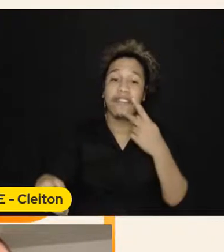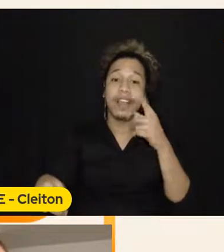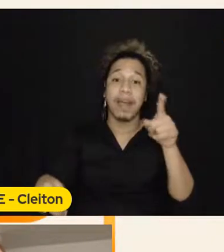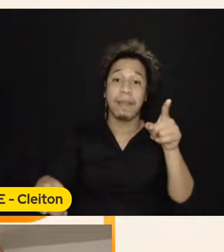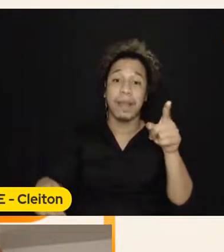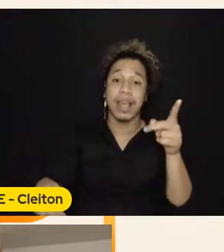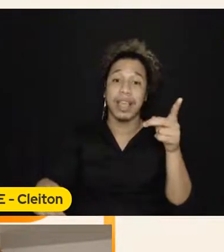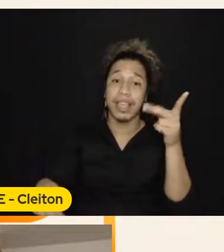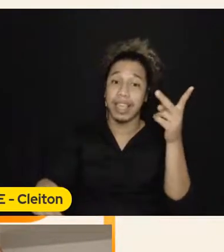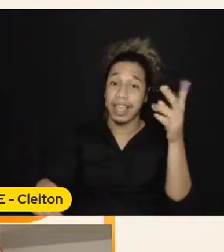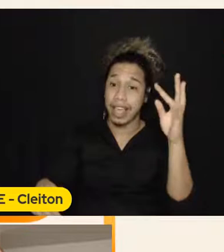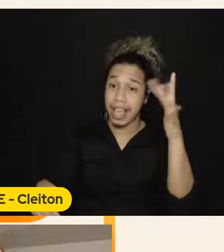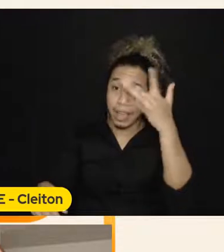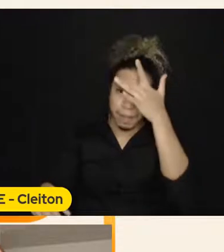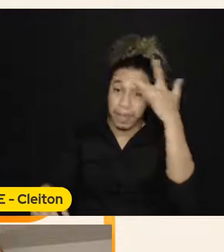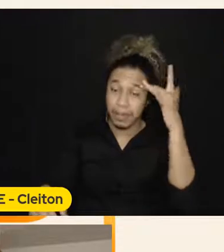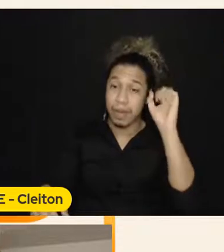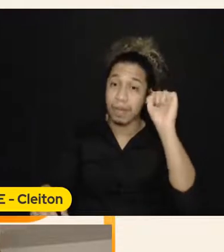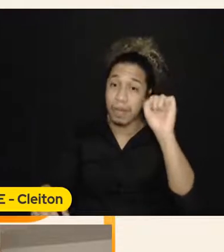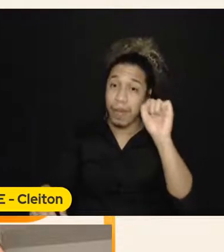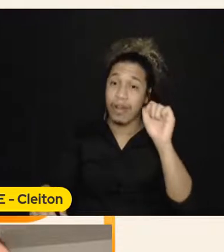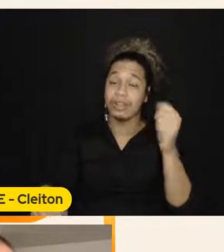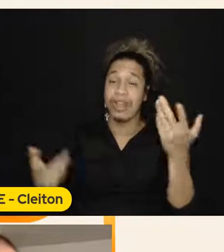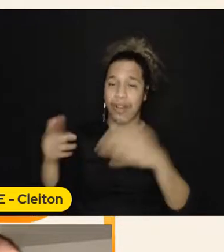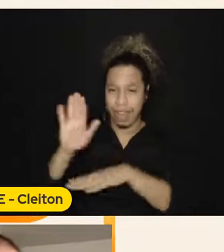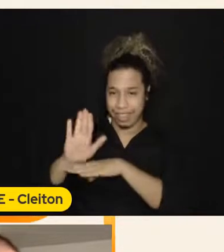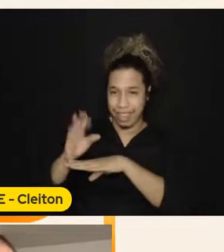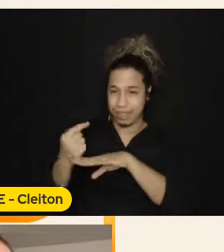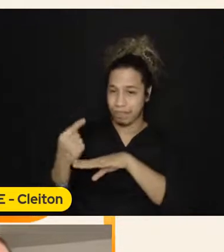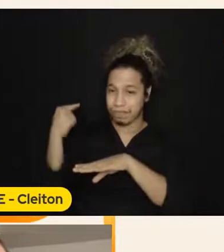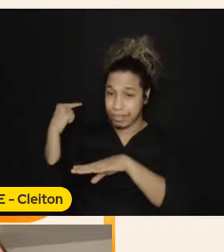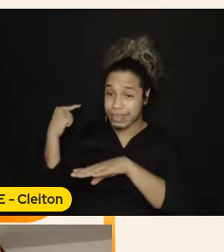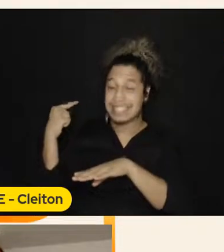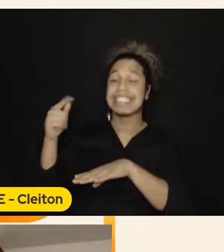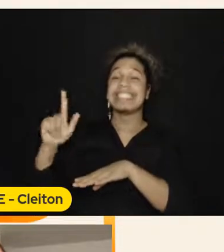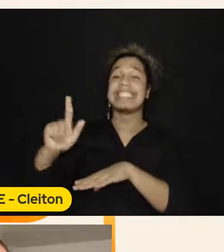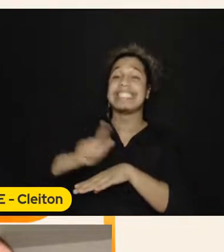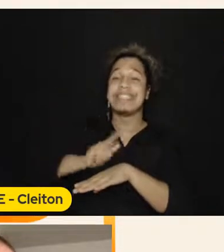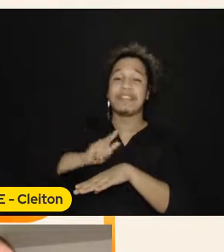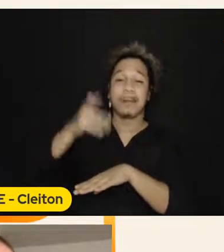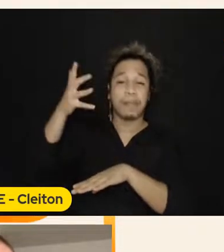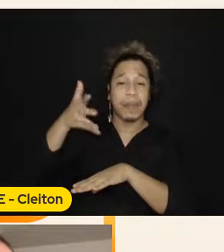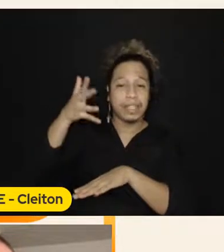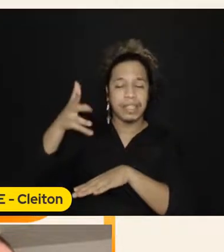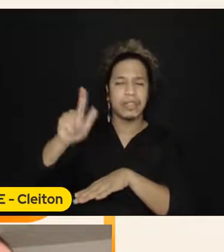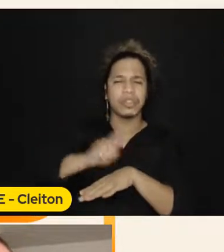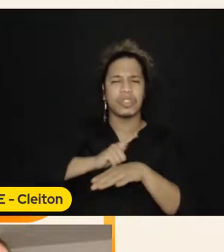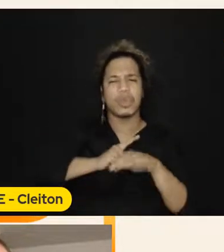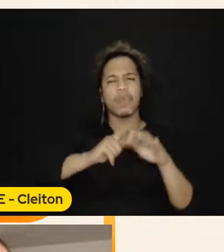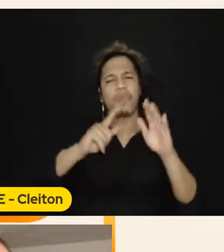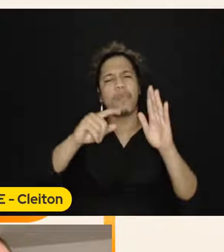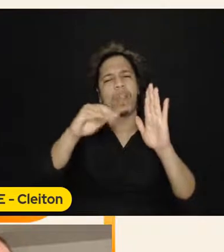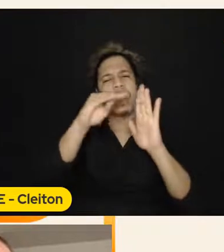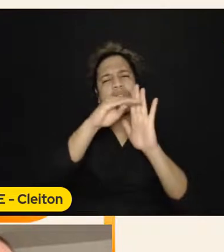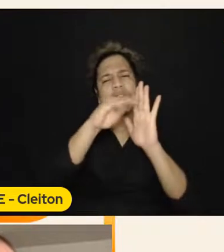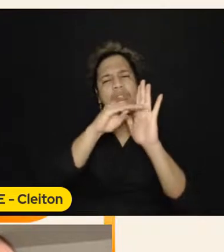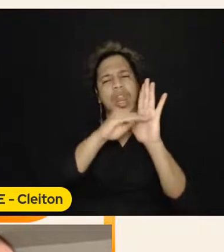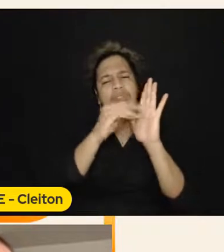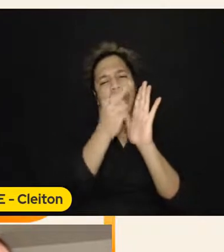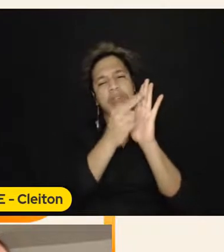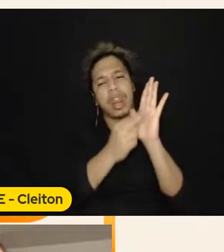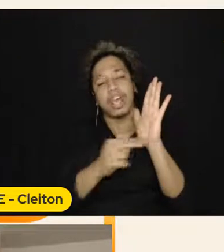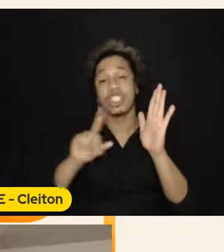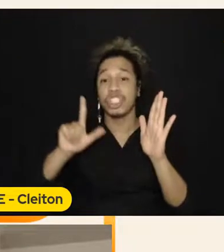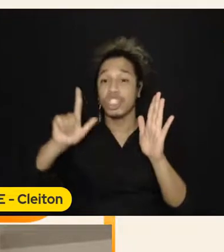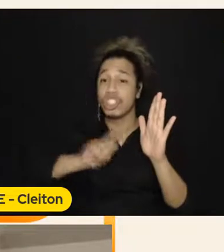Helen's presentation this afternoon, because they ended their presentation with a list of the resources that we use and the